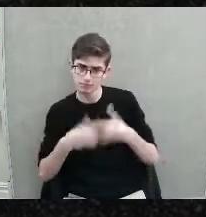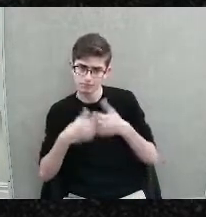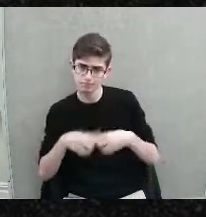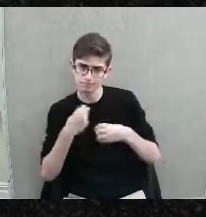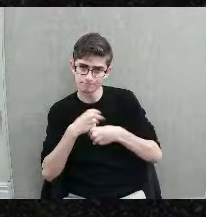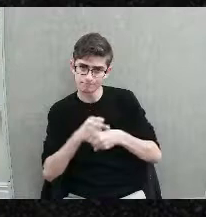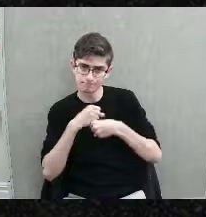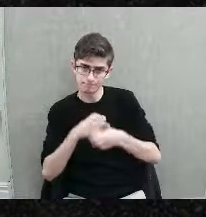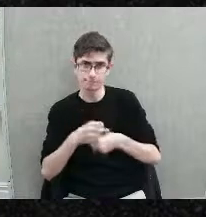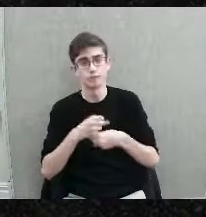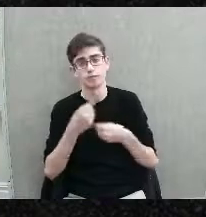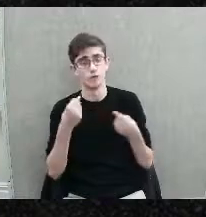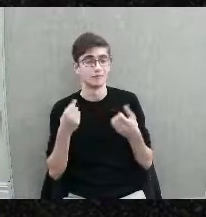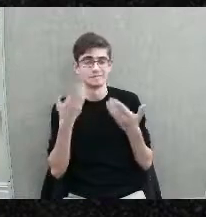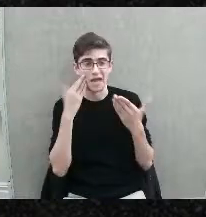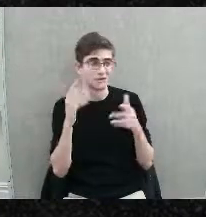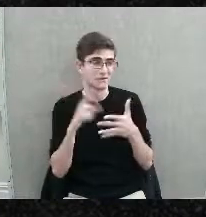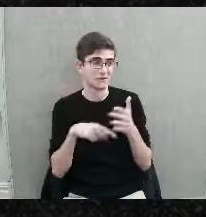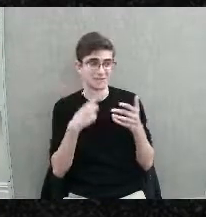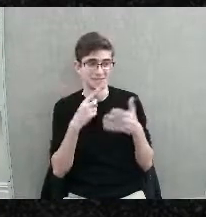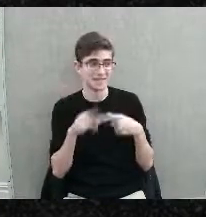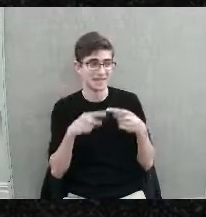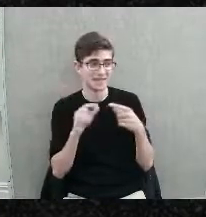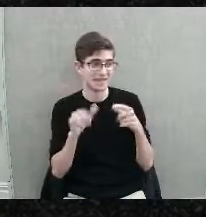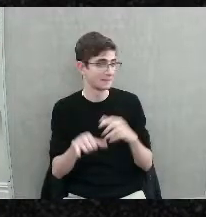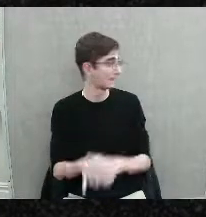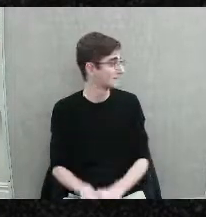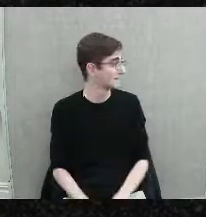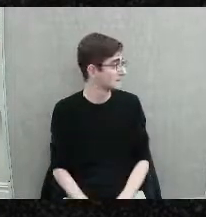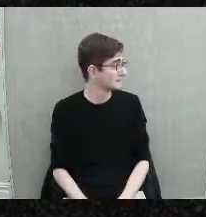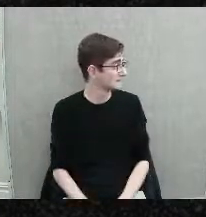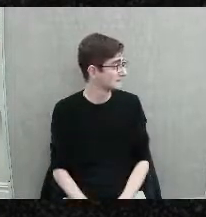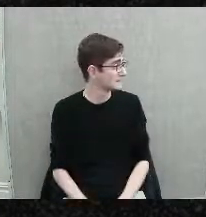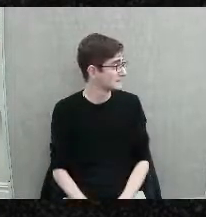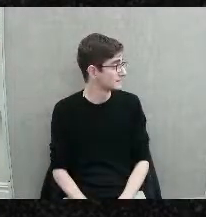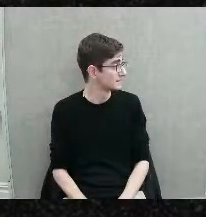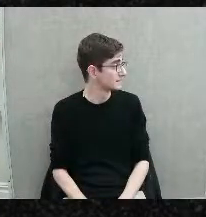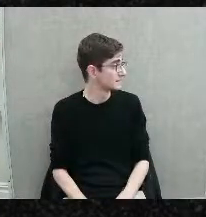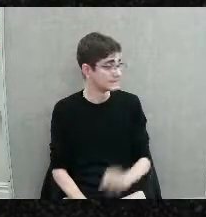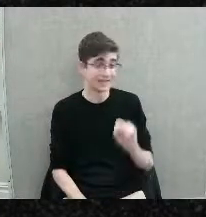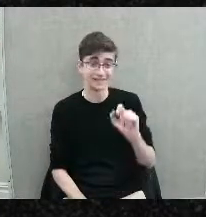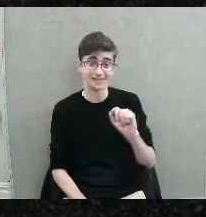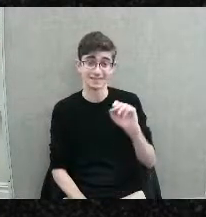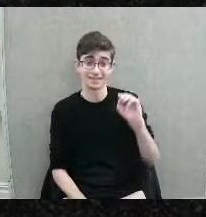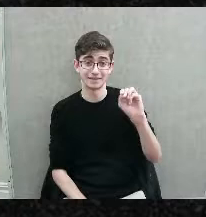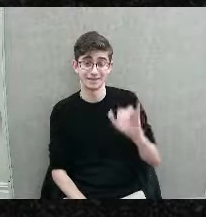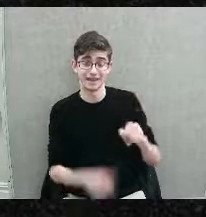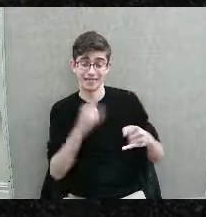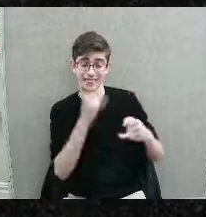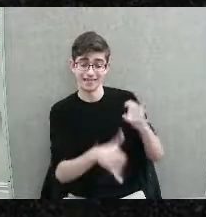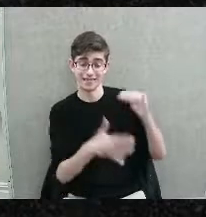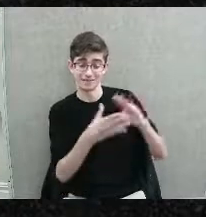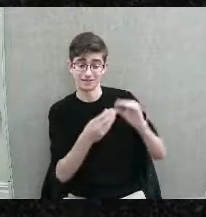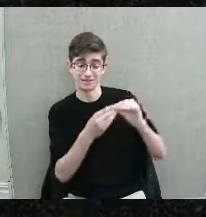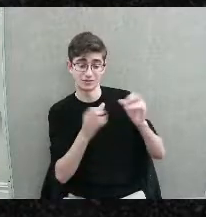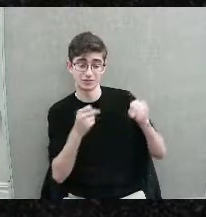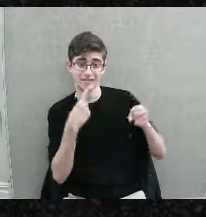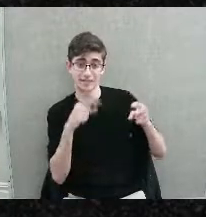you know, just, I don't know what to make of that. And Tami, you can answer any question you would like.